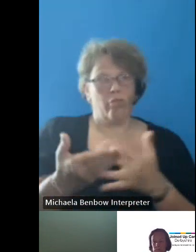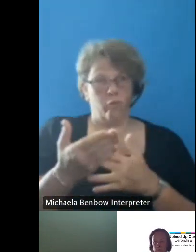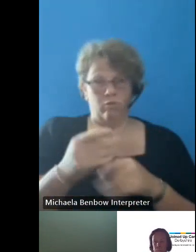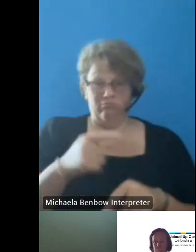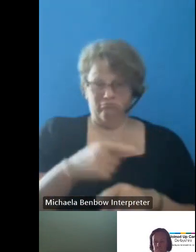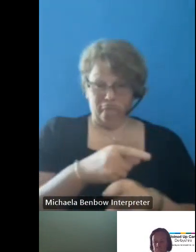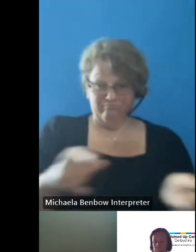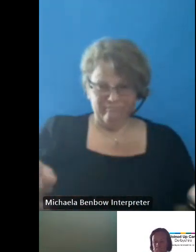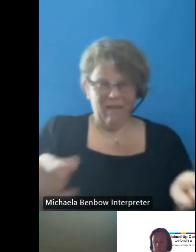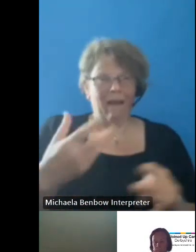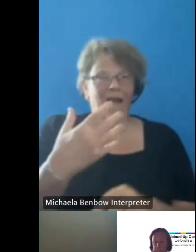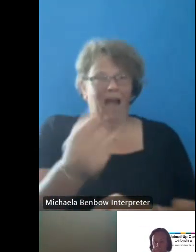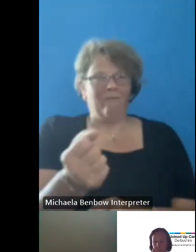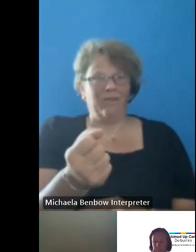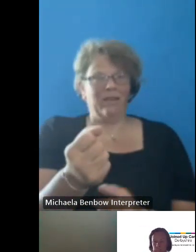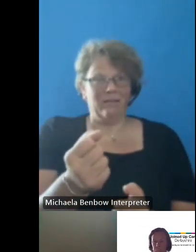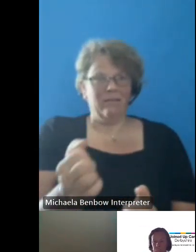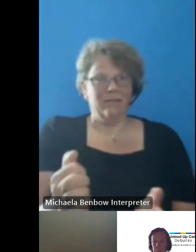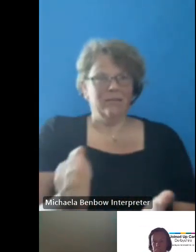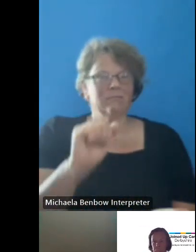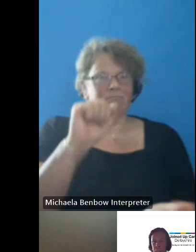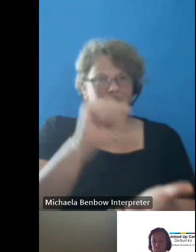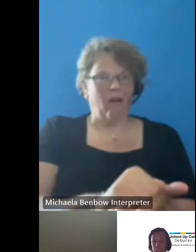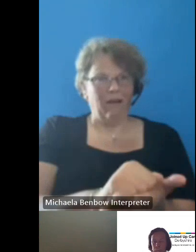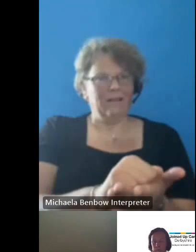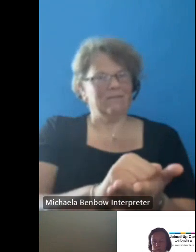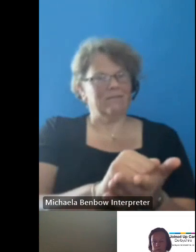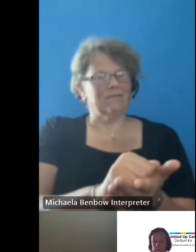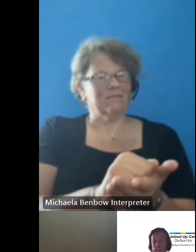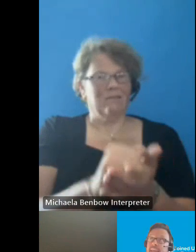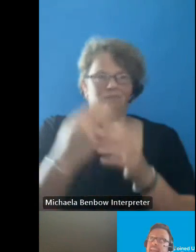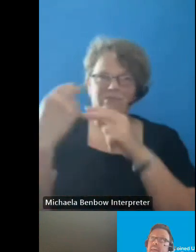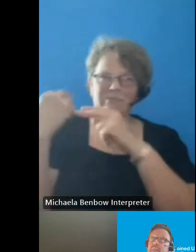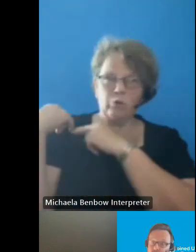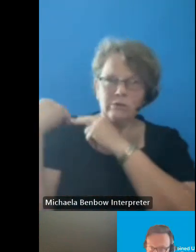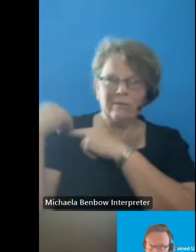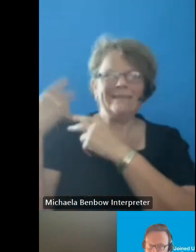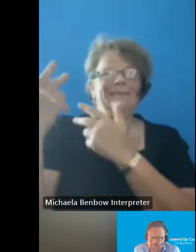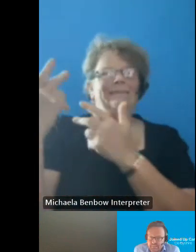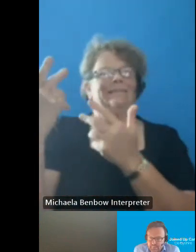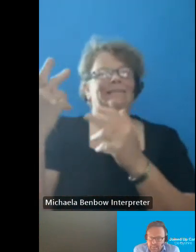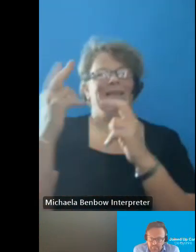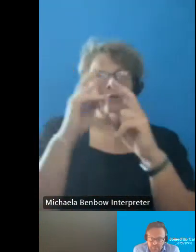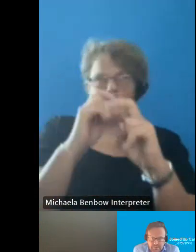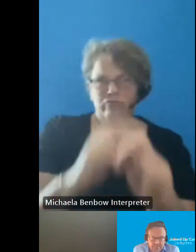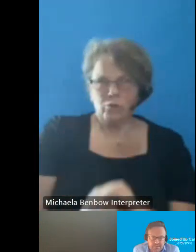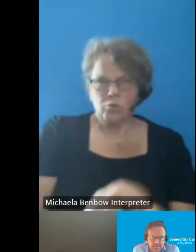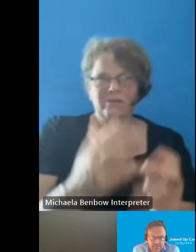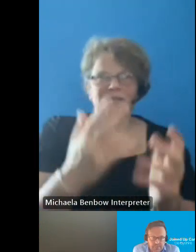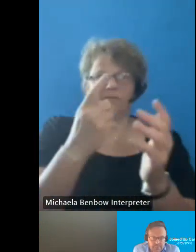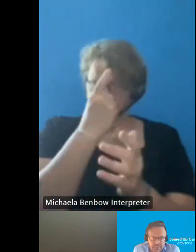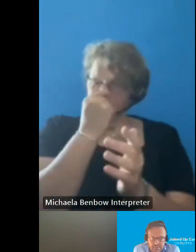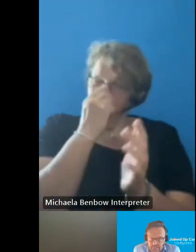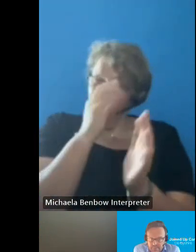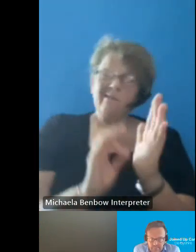work in the NHS the proper accountability and responsibility, but actually the resources to make improvements